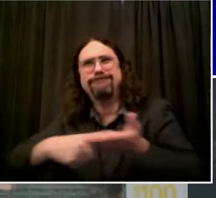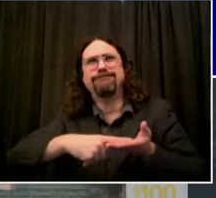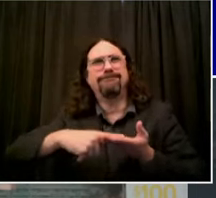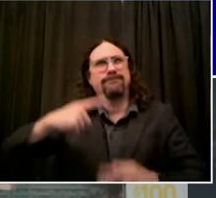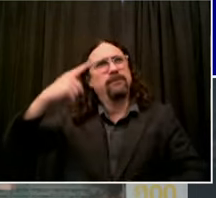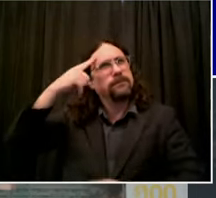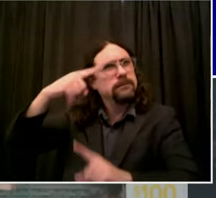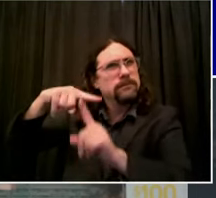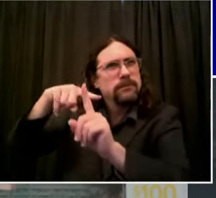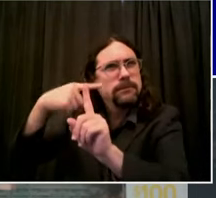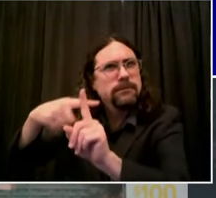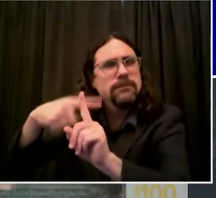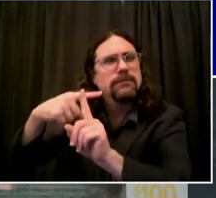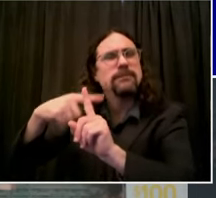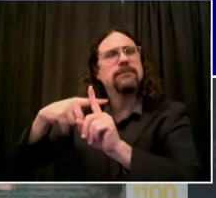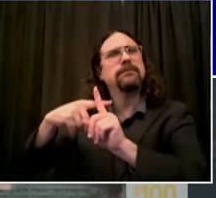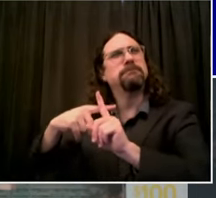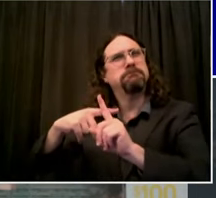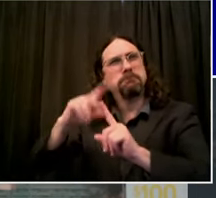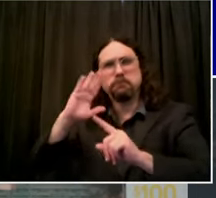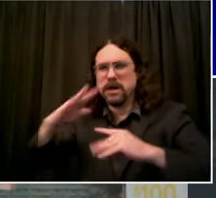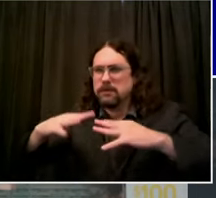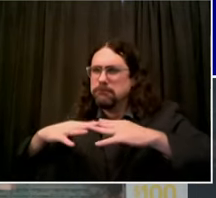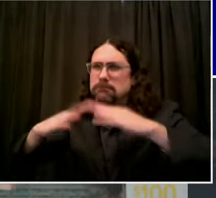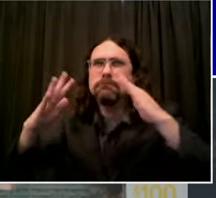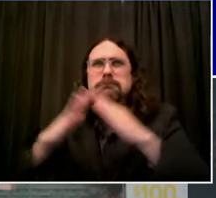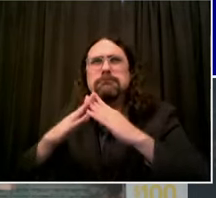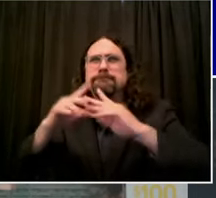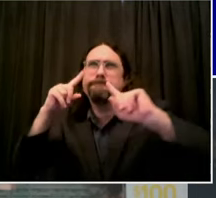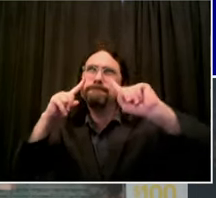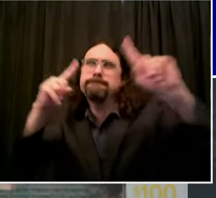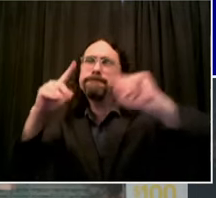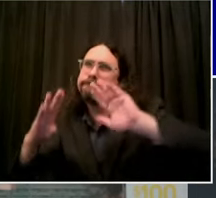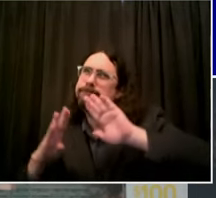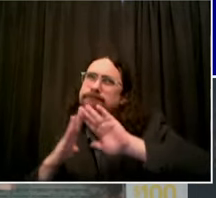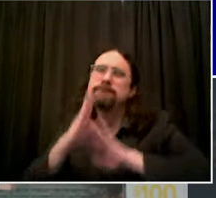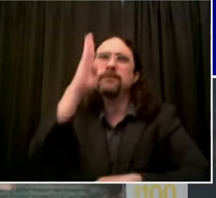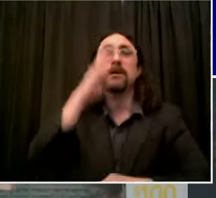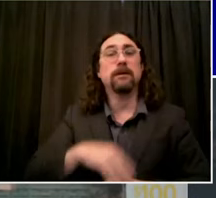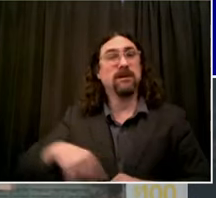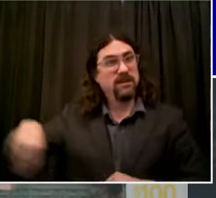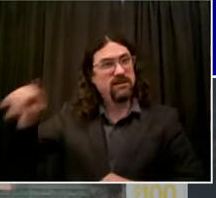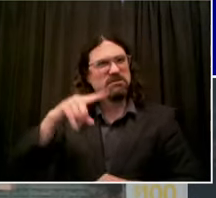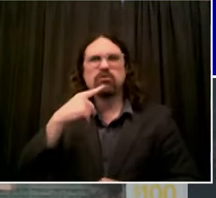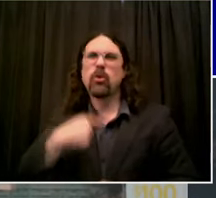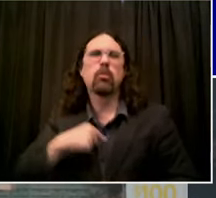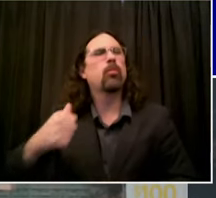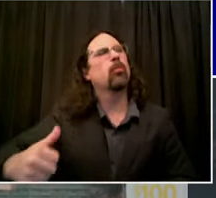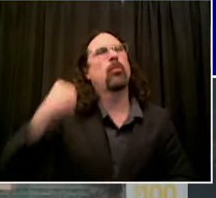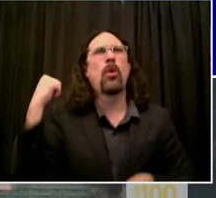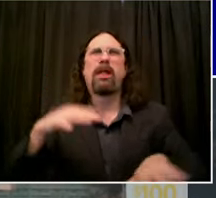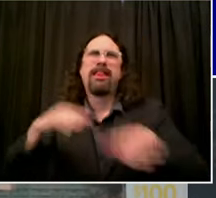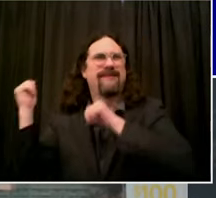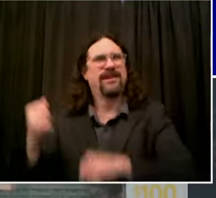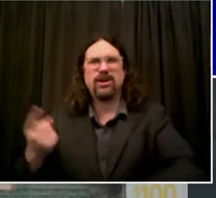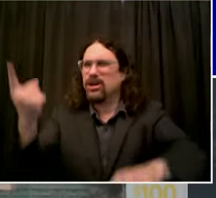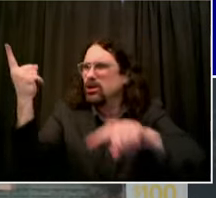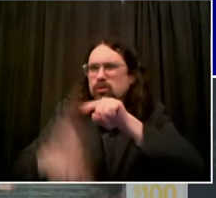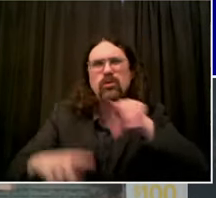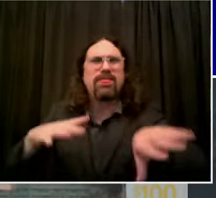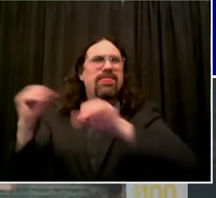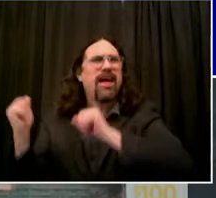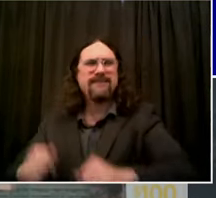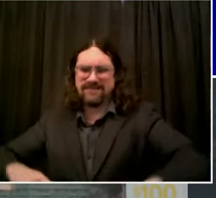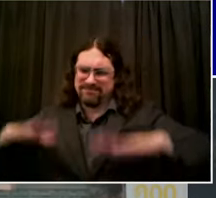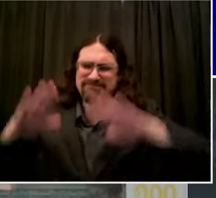that, because that is the spirit of the Bronx and that is the spirit of New York City. We're not going anywhere. And I